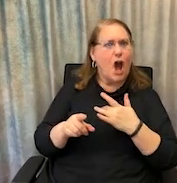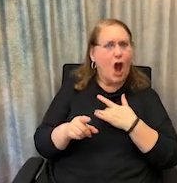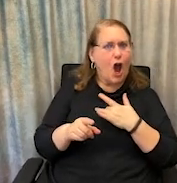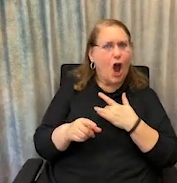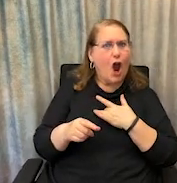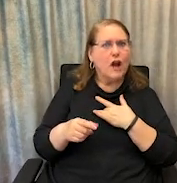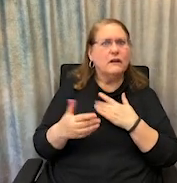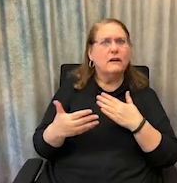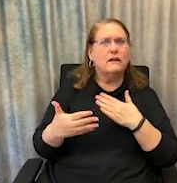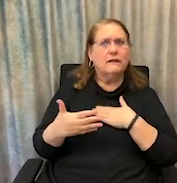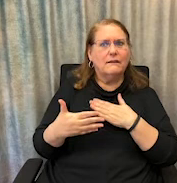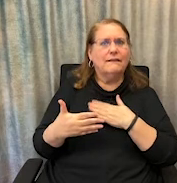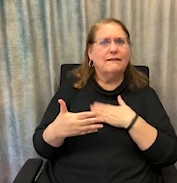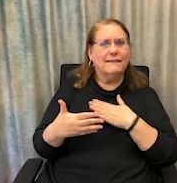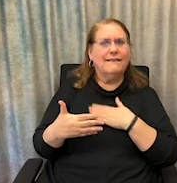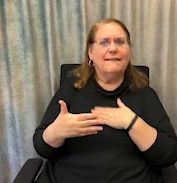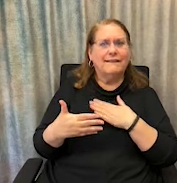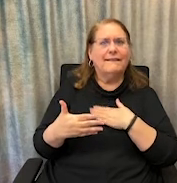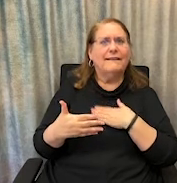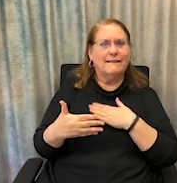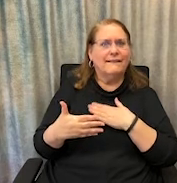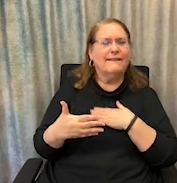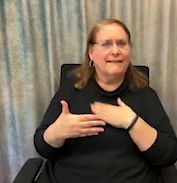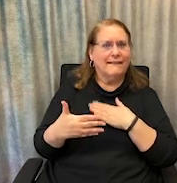my heart started to